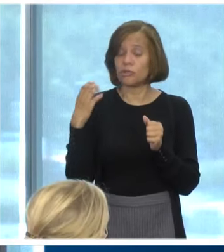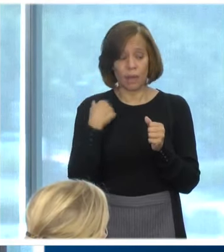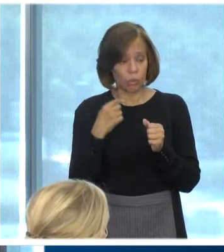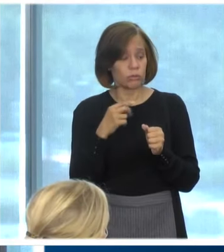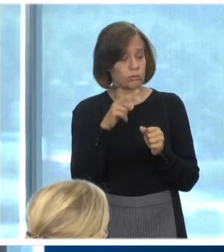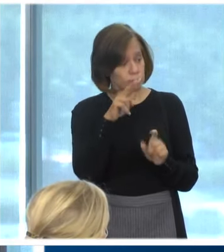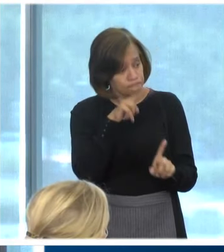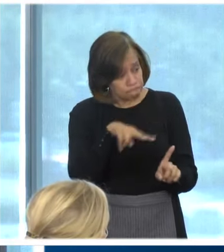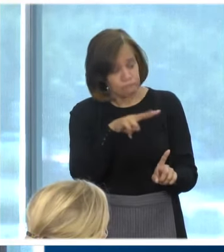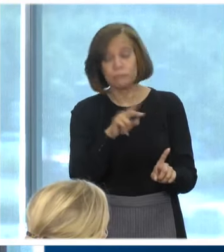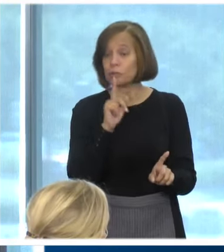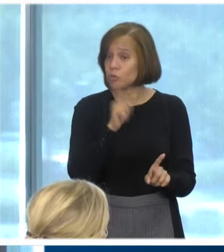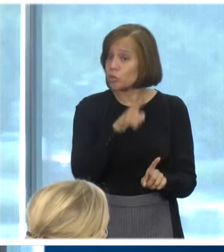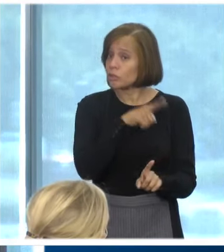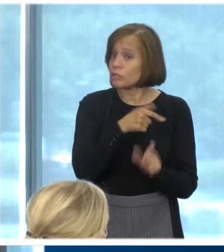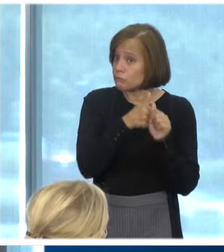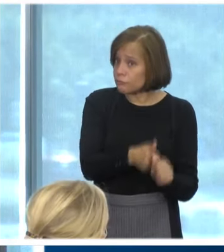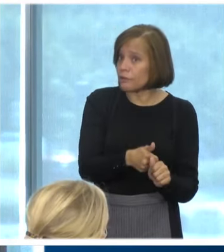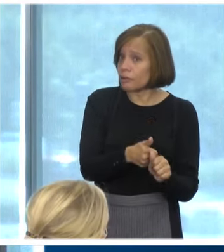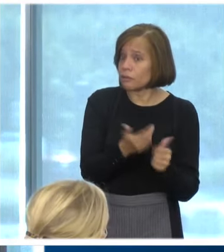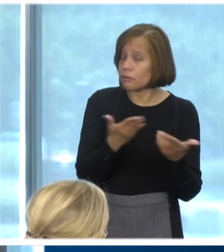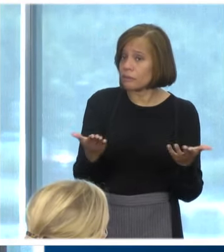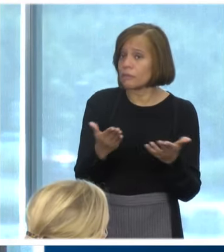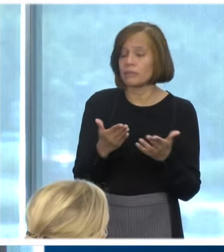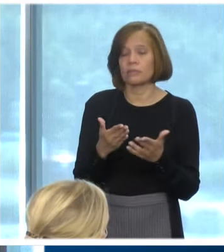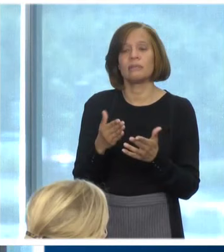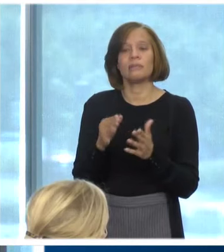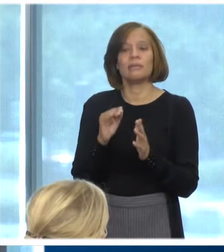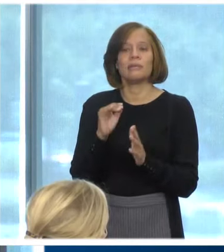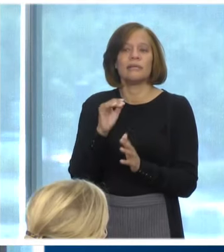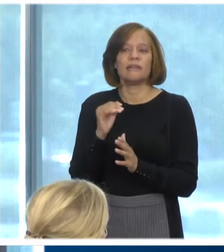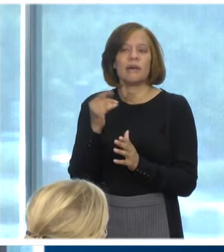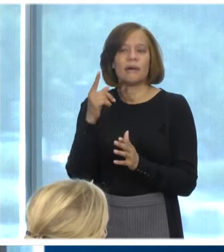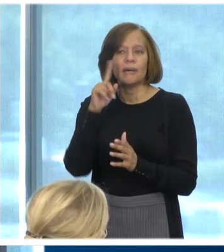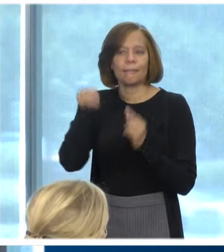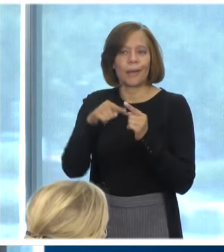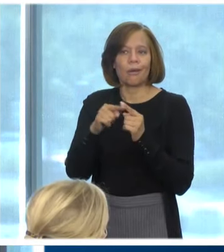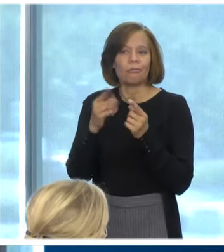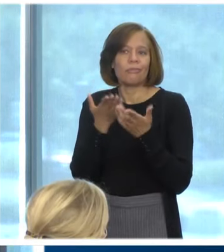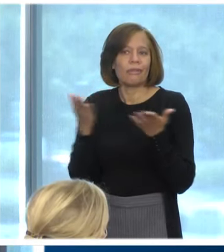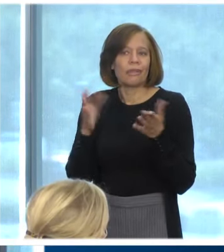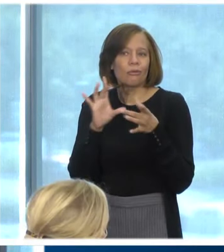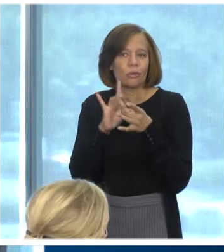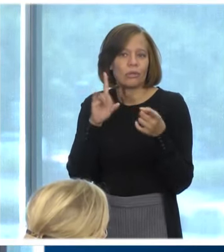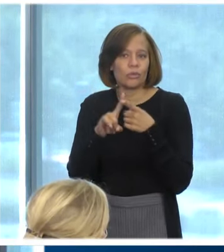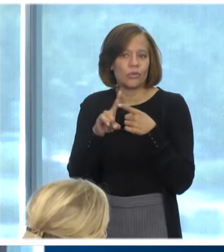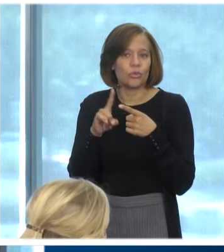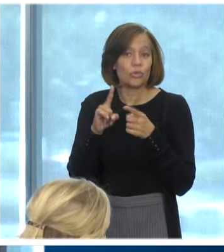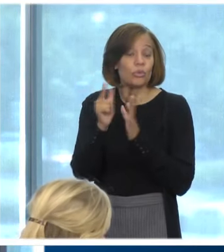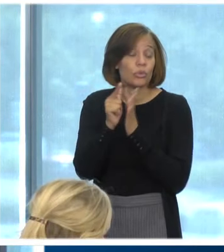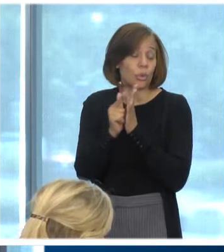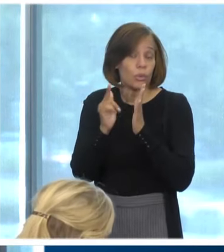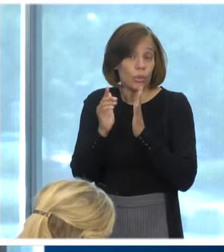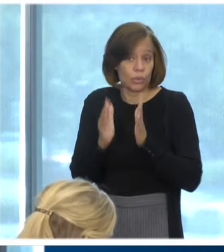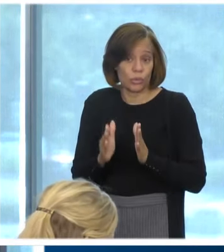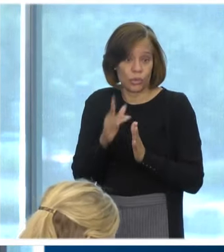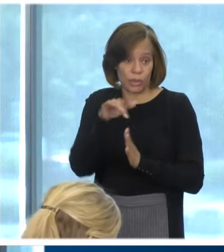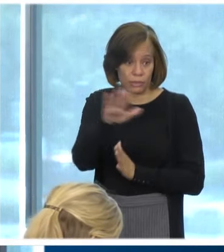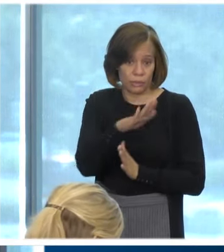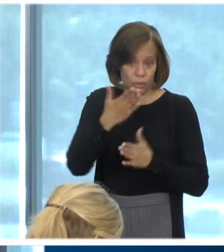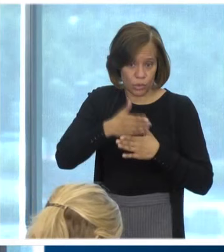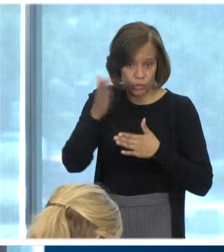reforms identified in the BakerHostetler investigation. And now I want to invite Chief Quinlan up to